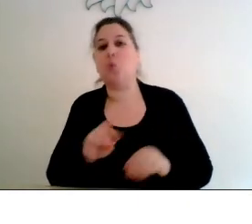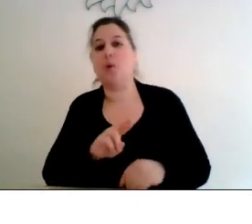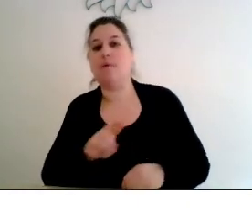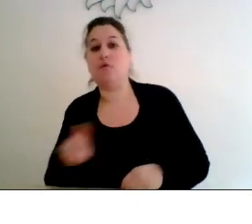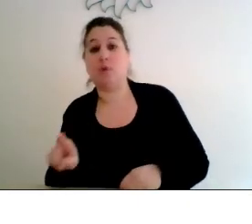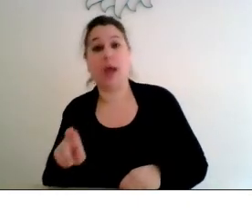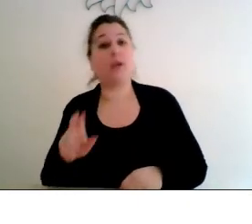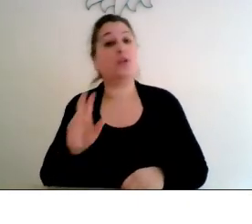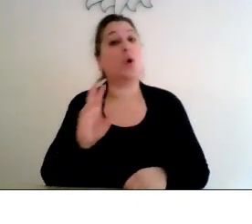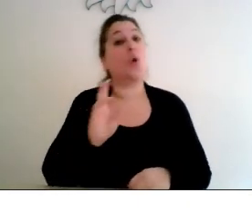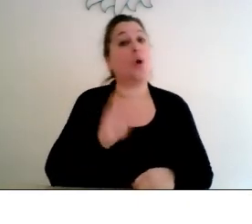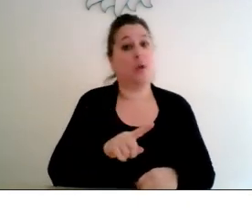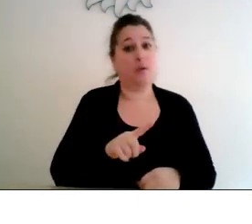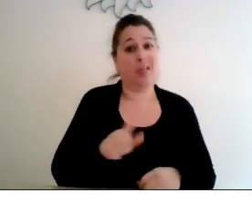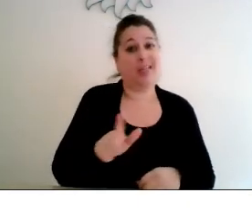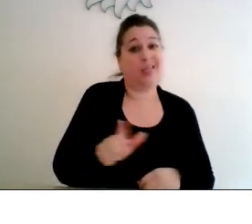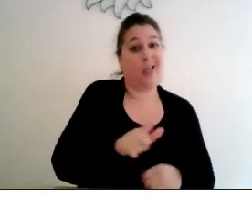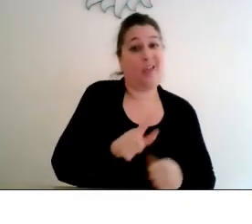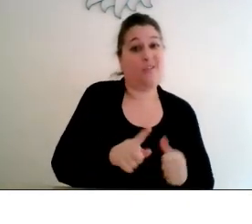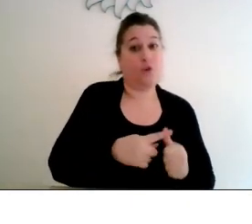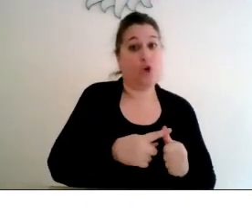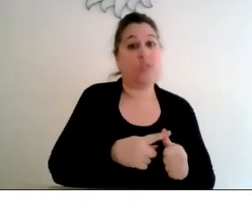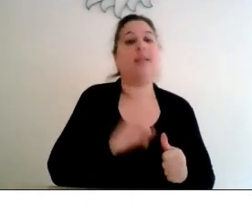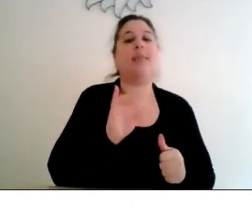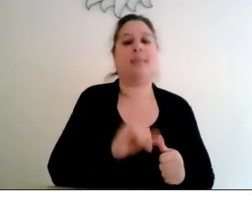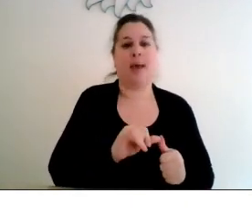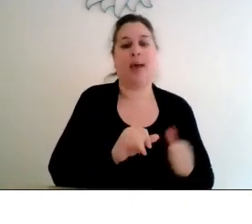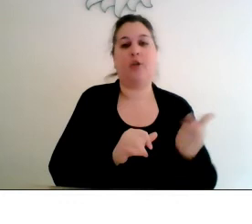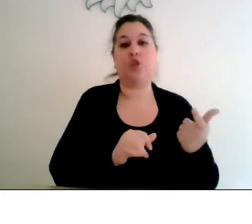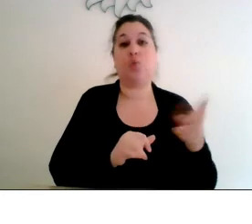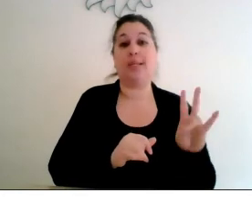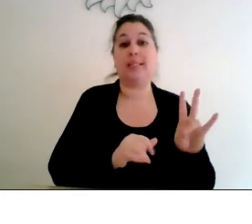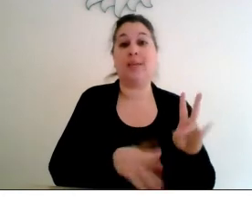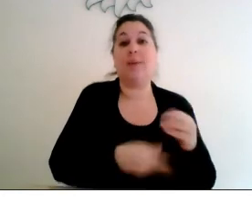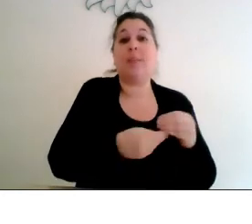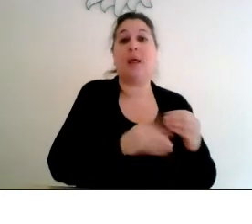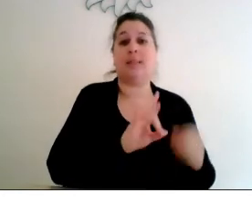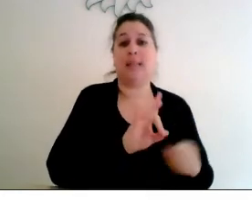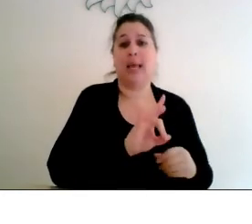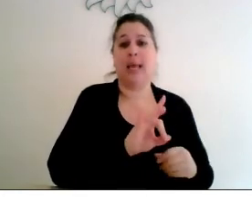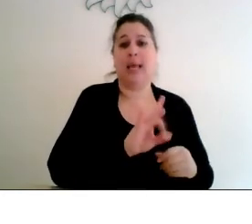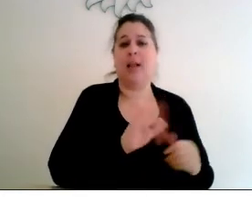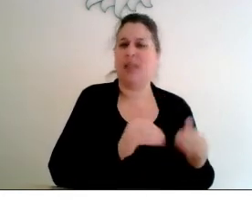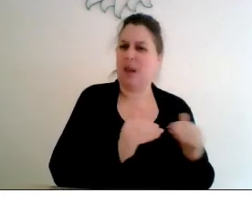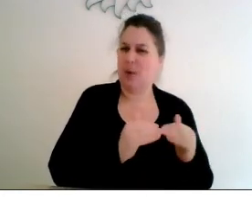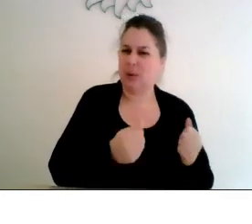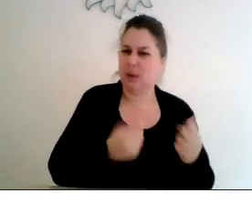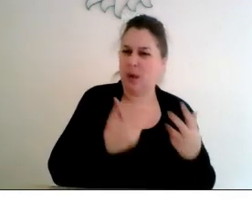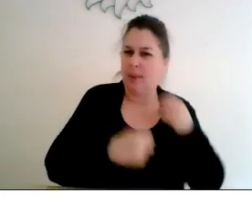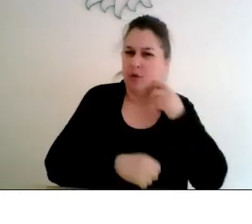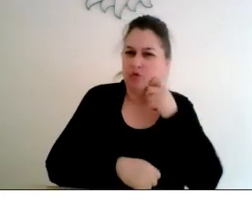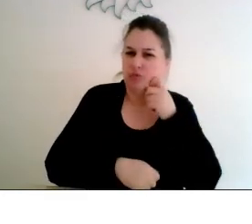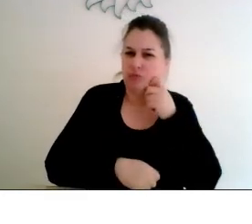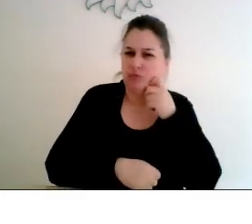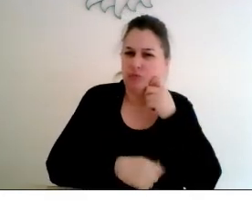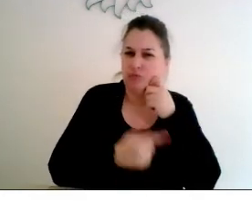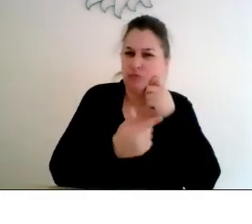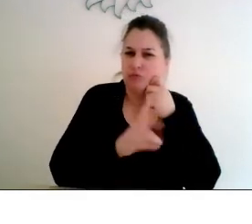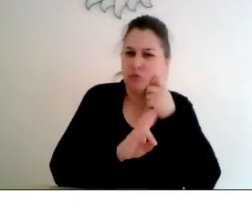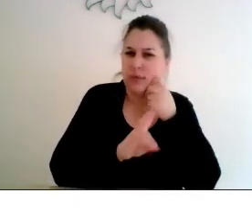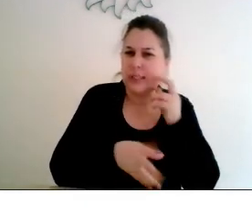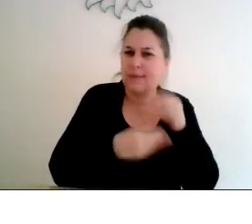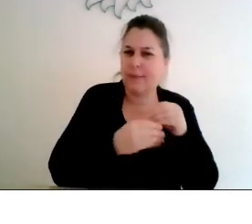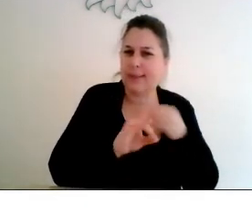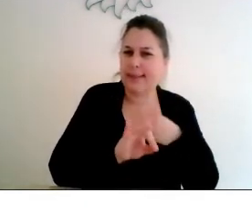8. What is 27 plus 8? 27 plus 8. What does that get